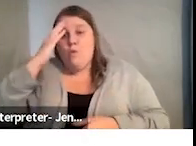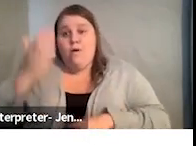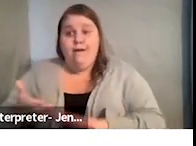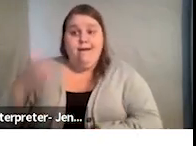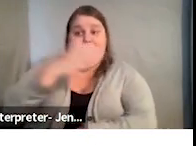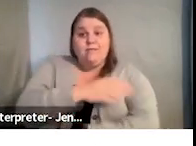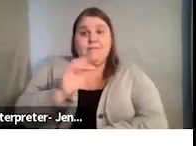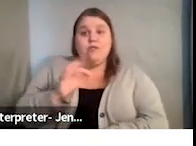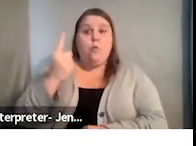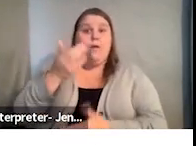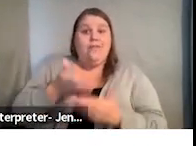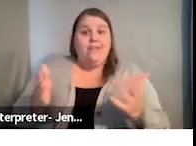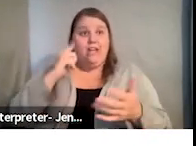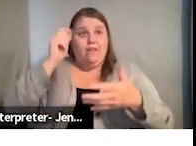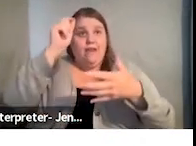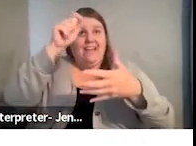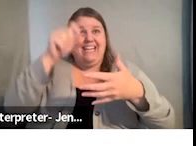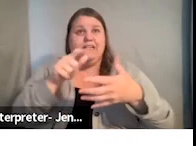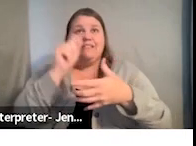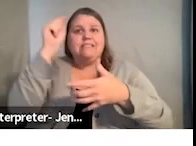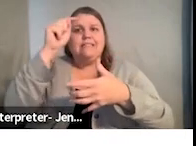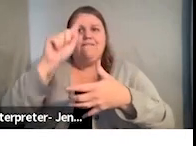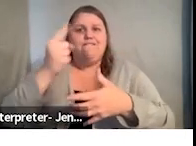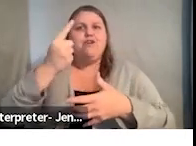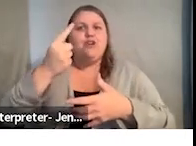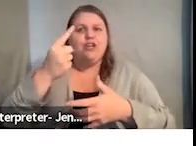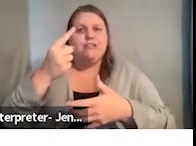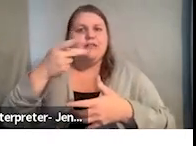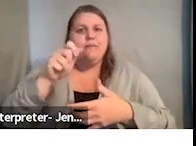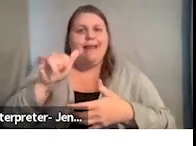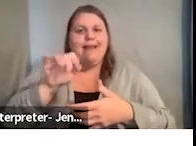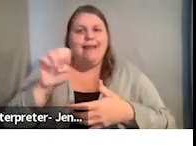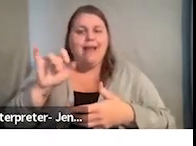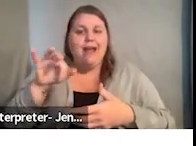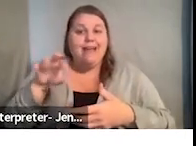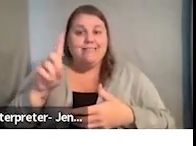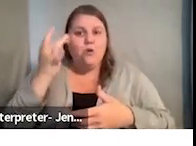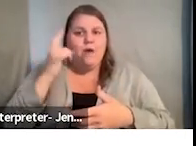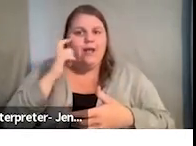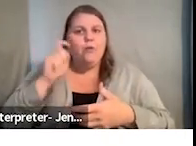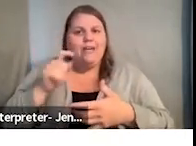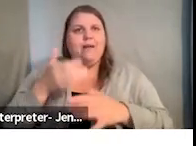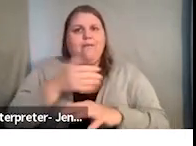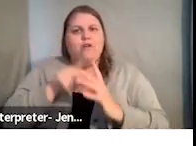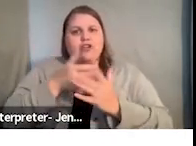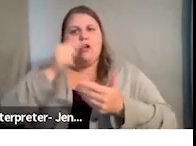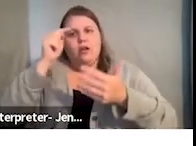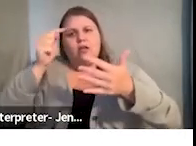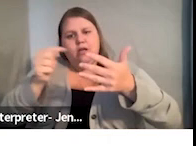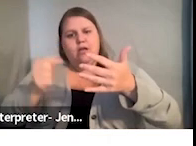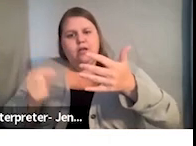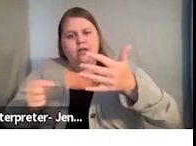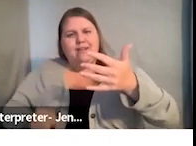know, one of your first things you do is try and register for the payee ID, because that's needed when you start the whole,